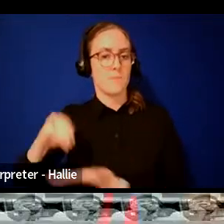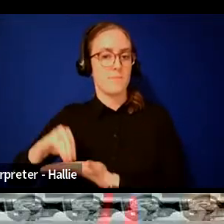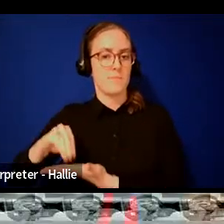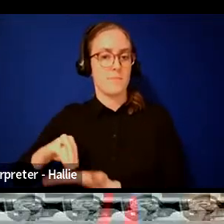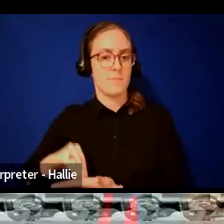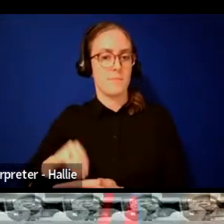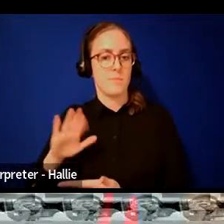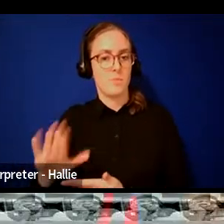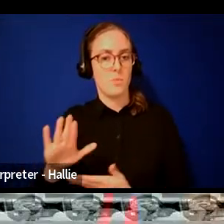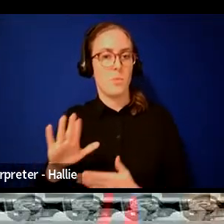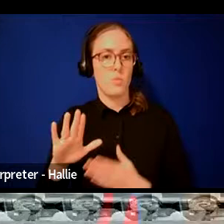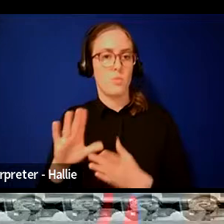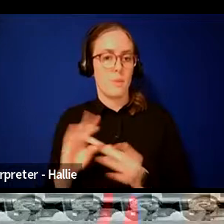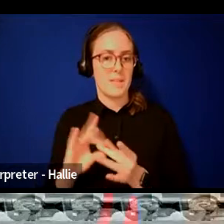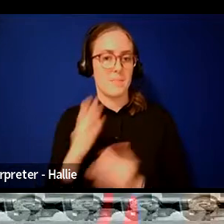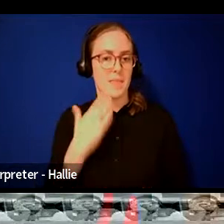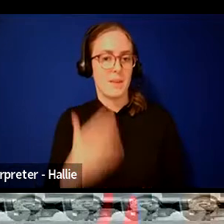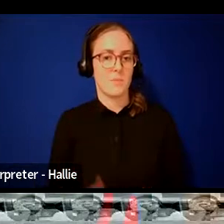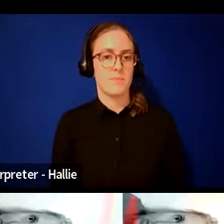and comments. Thank you.